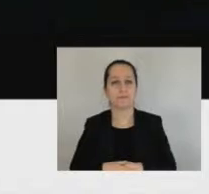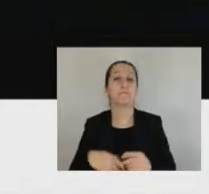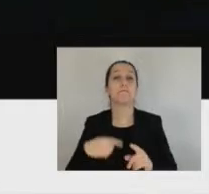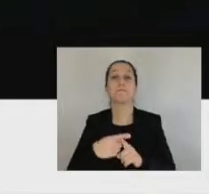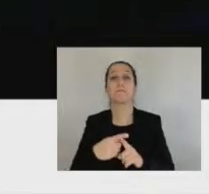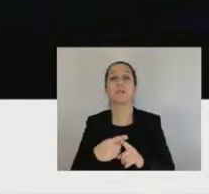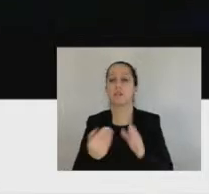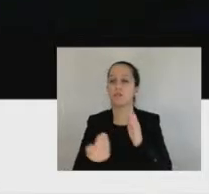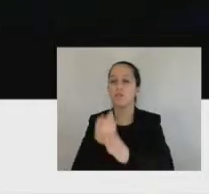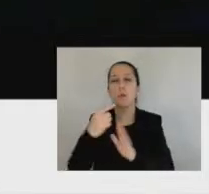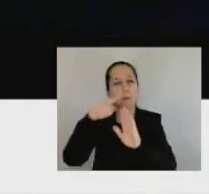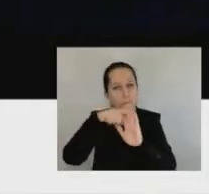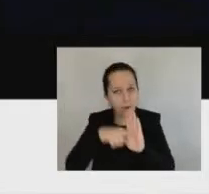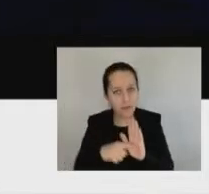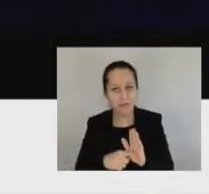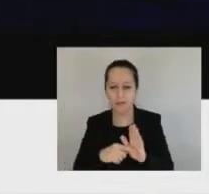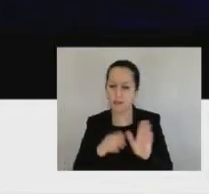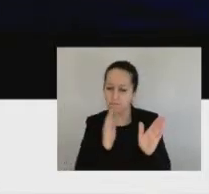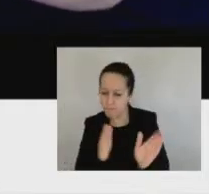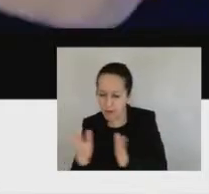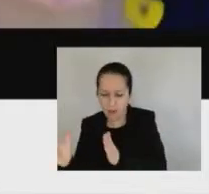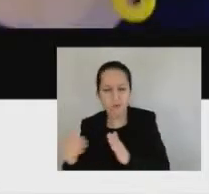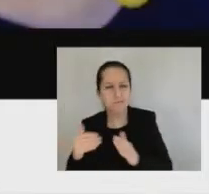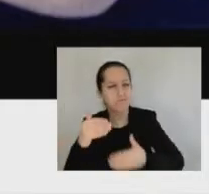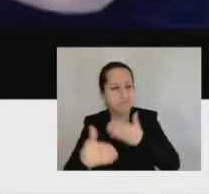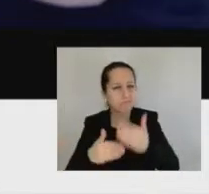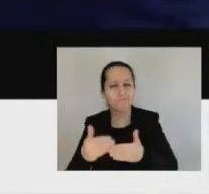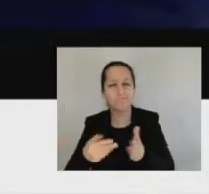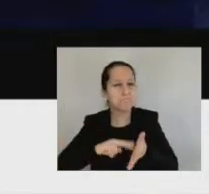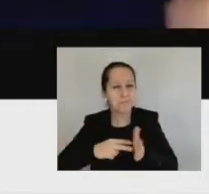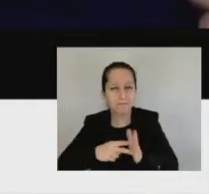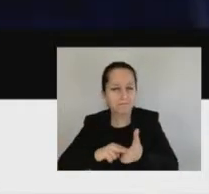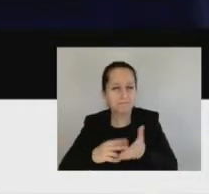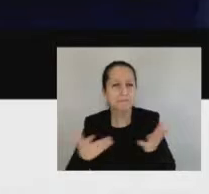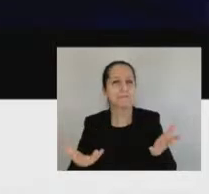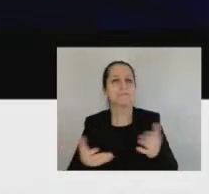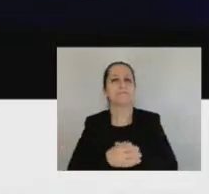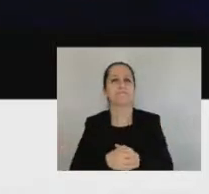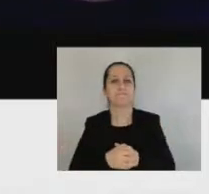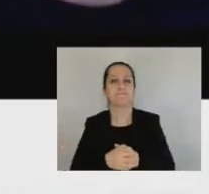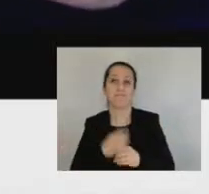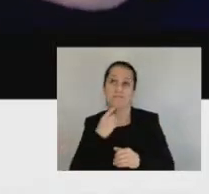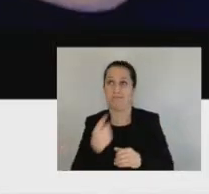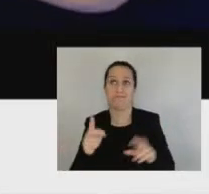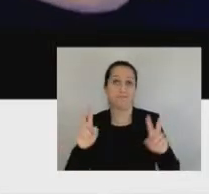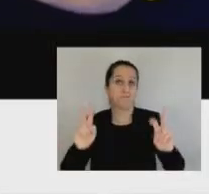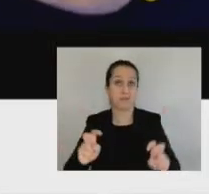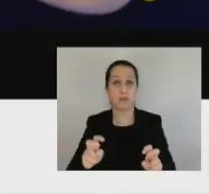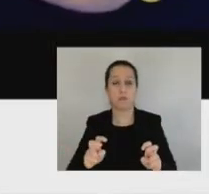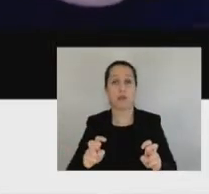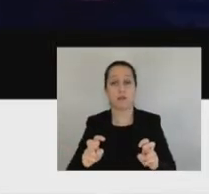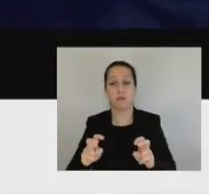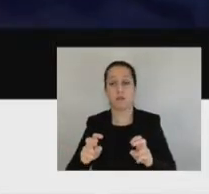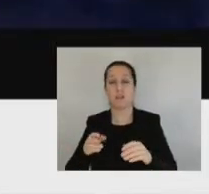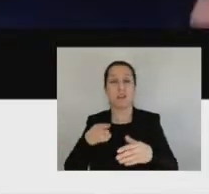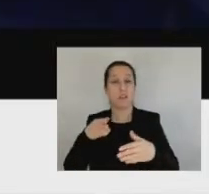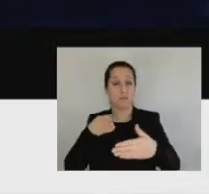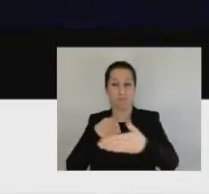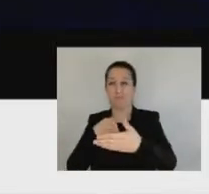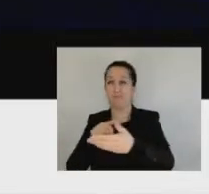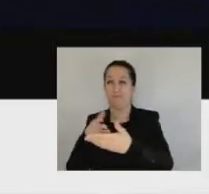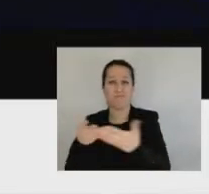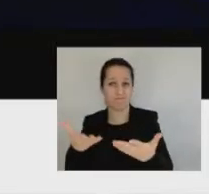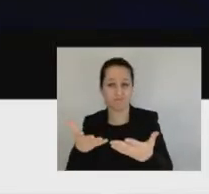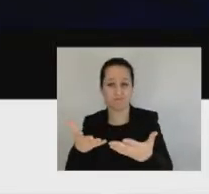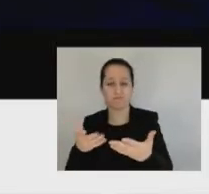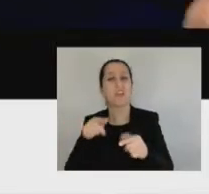Secondly, reorienting policies, plans, and programs of health. Health inequity affects